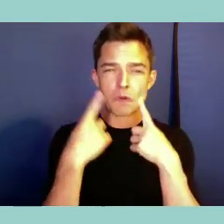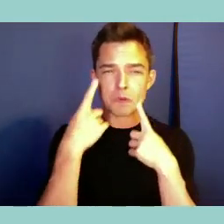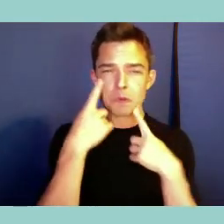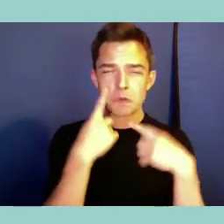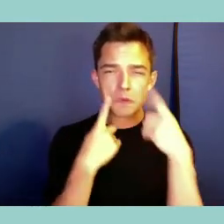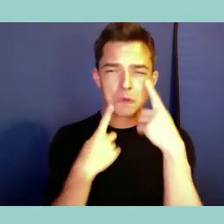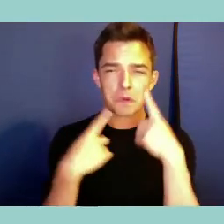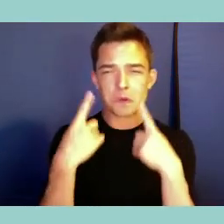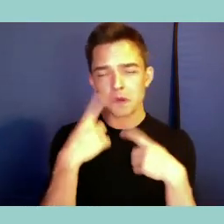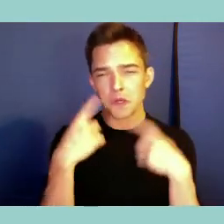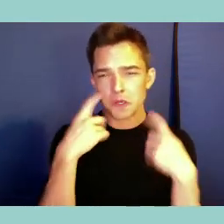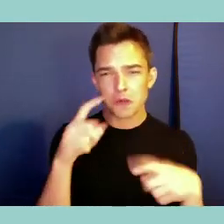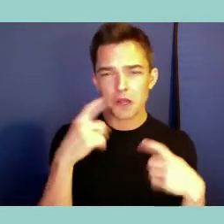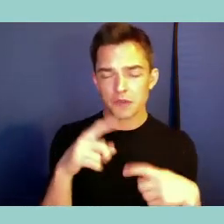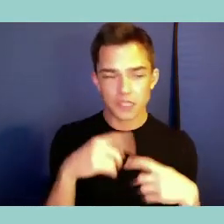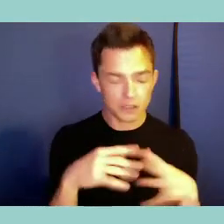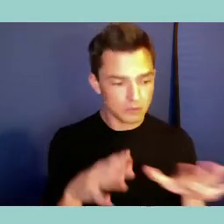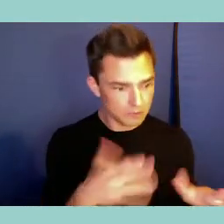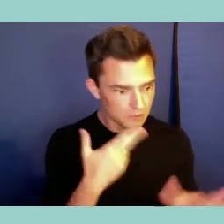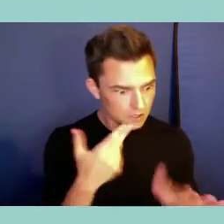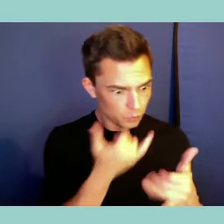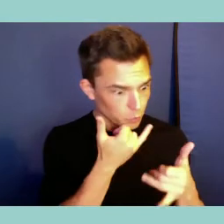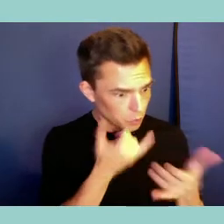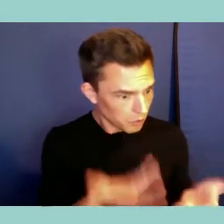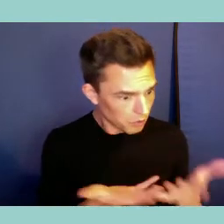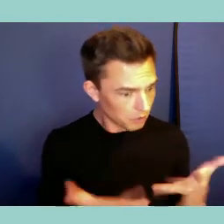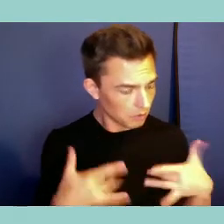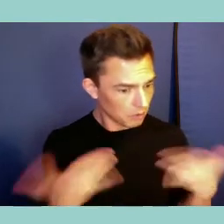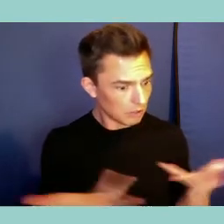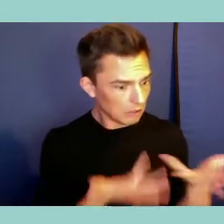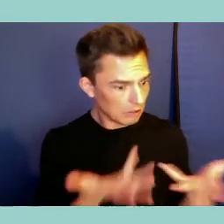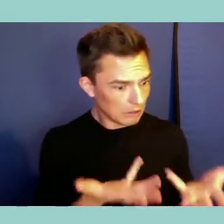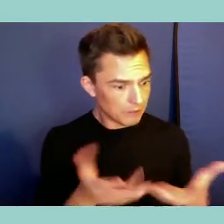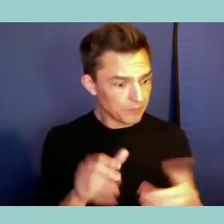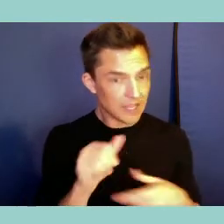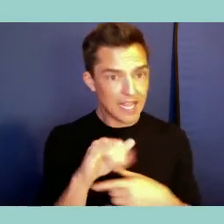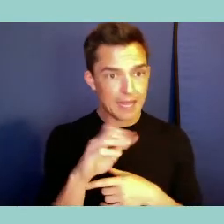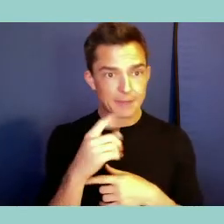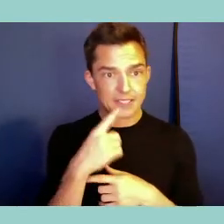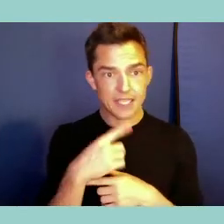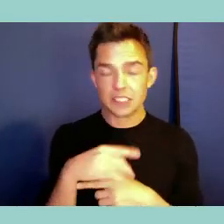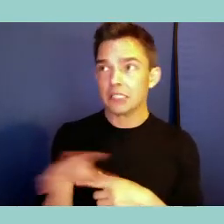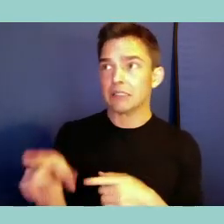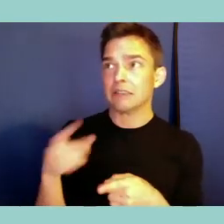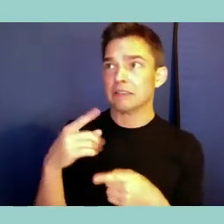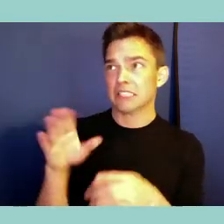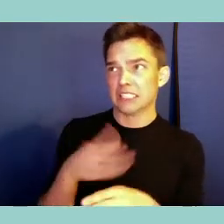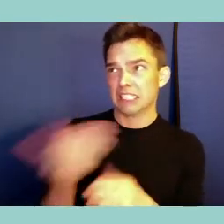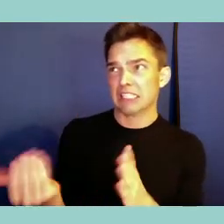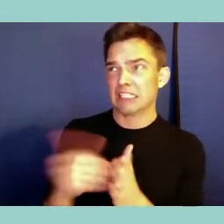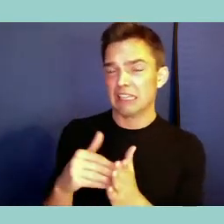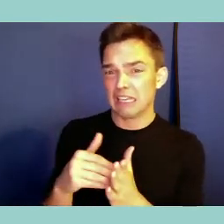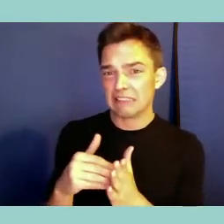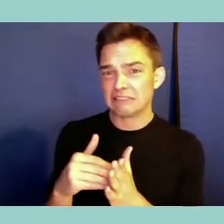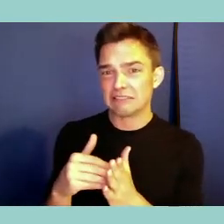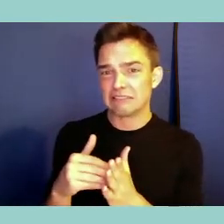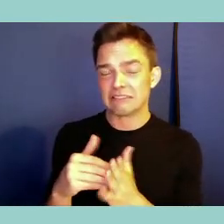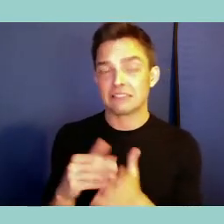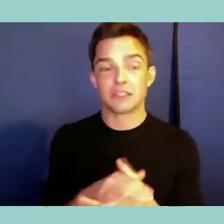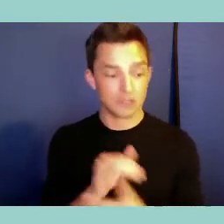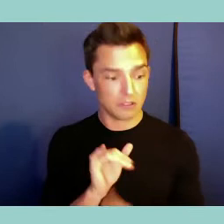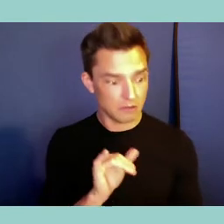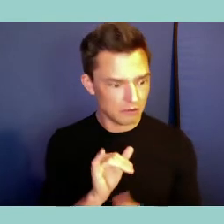his face. And I was shocked and I was like, honey, what's the matter? And Ames just said, sing it